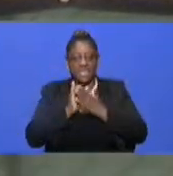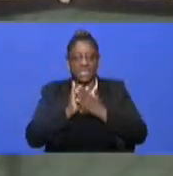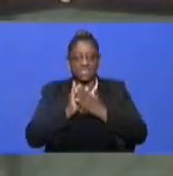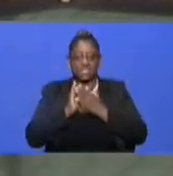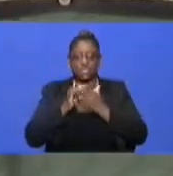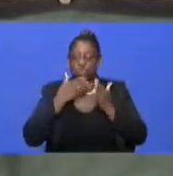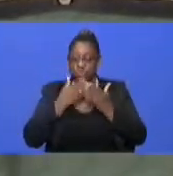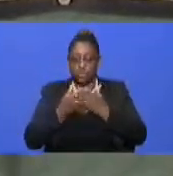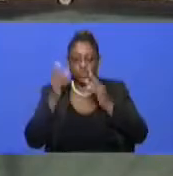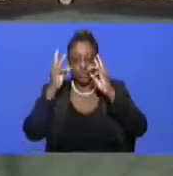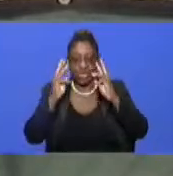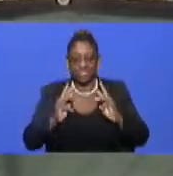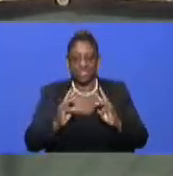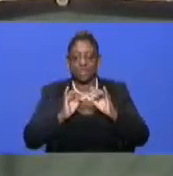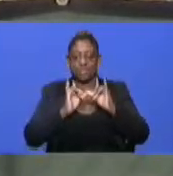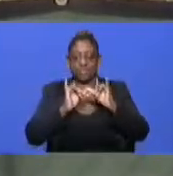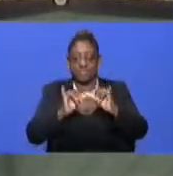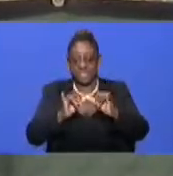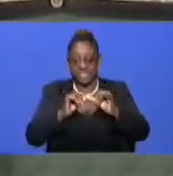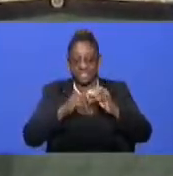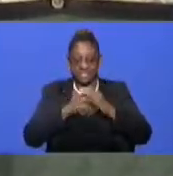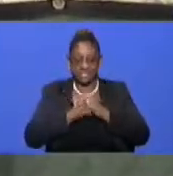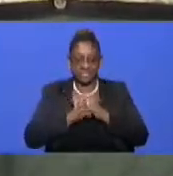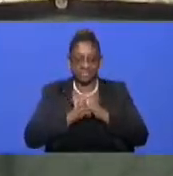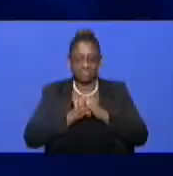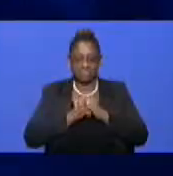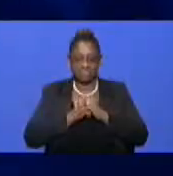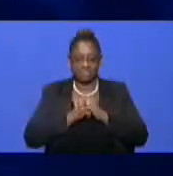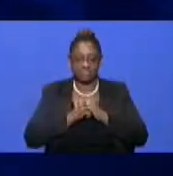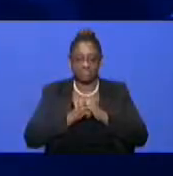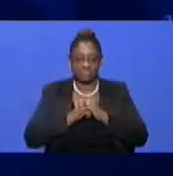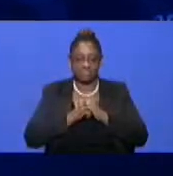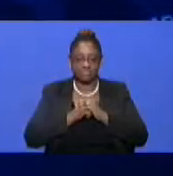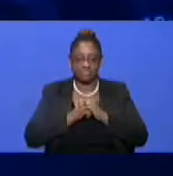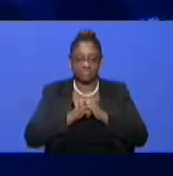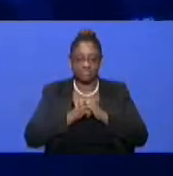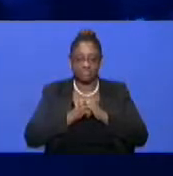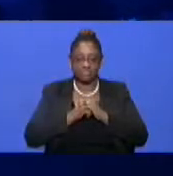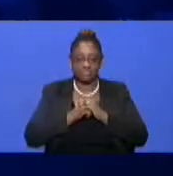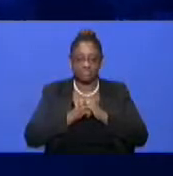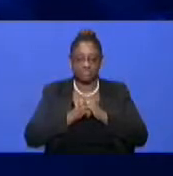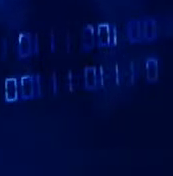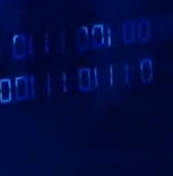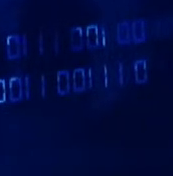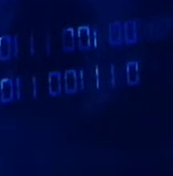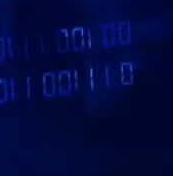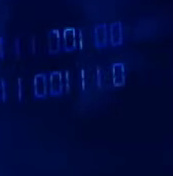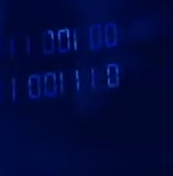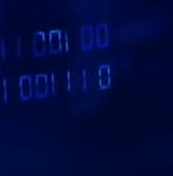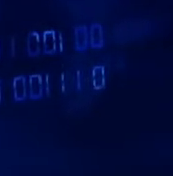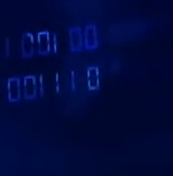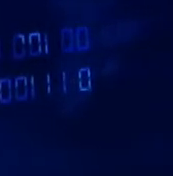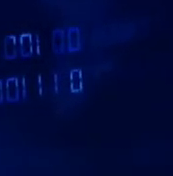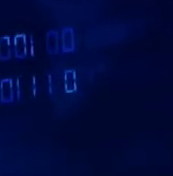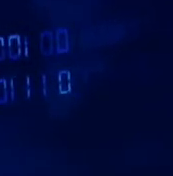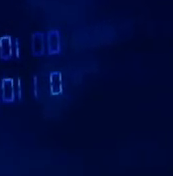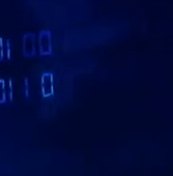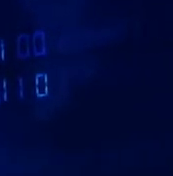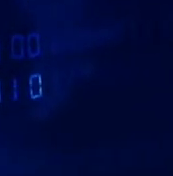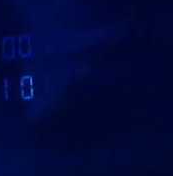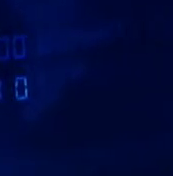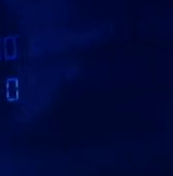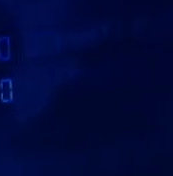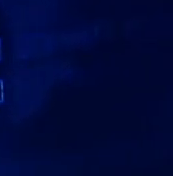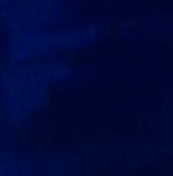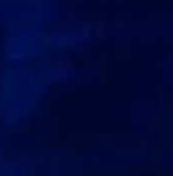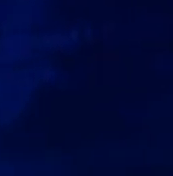prevails. For the Bahamas Tonight, I'm Carla Palmer. In case you missed the news or want to stay ahead,